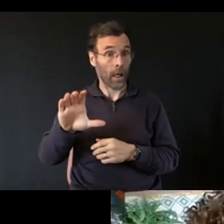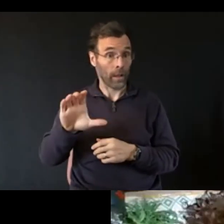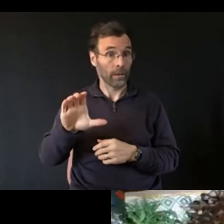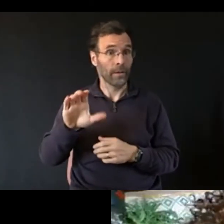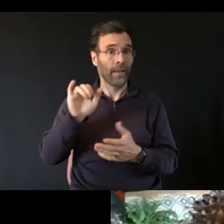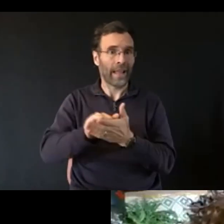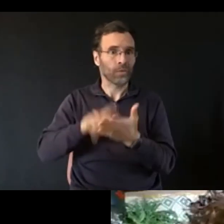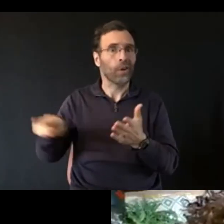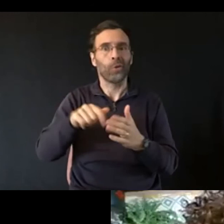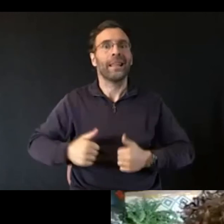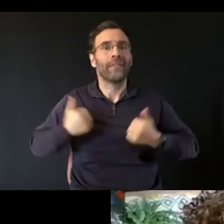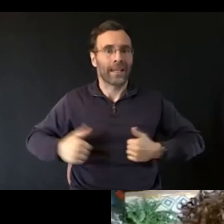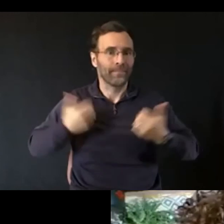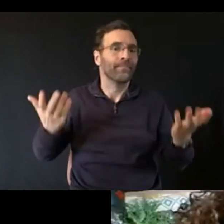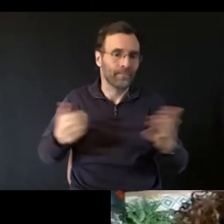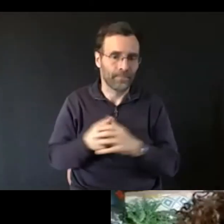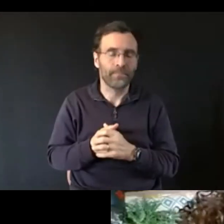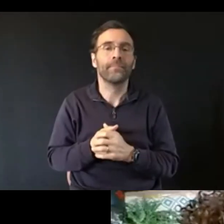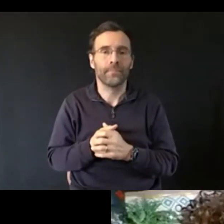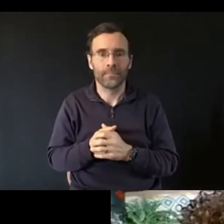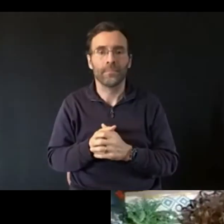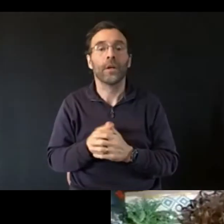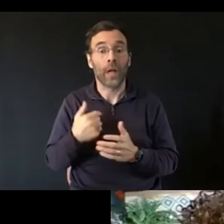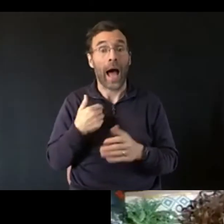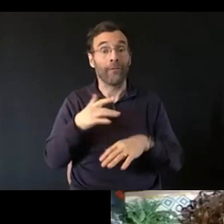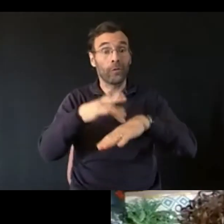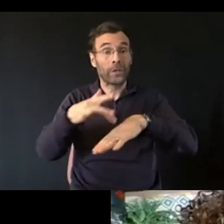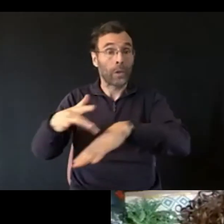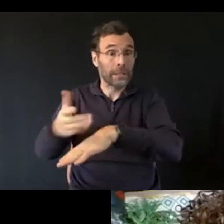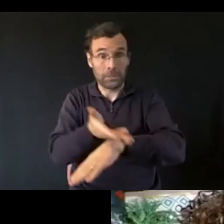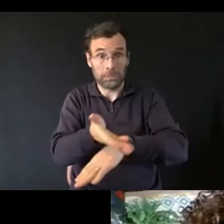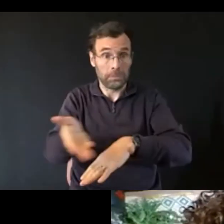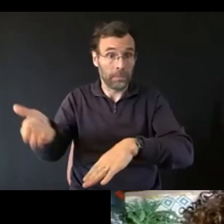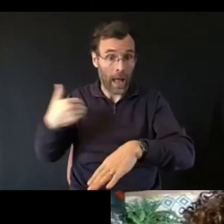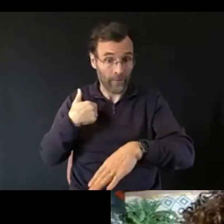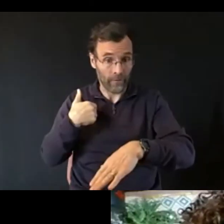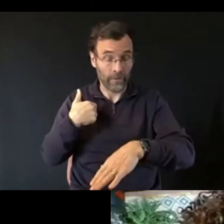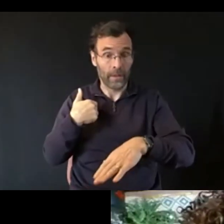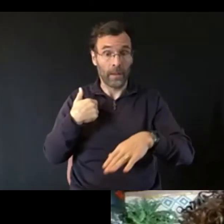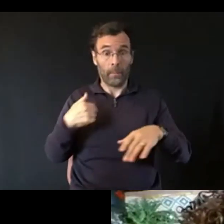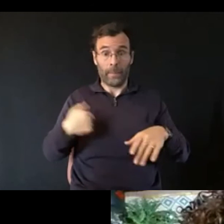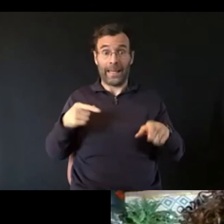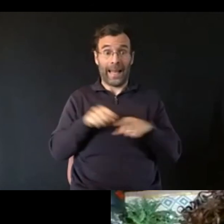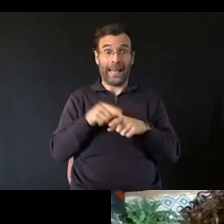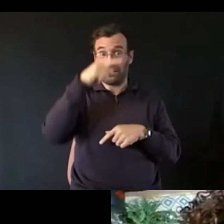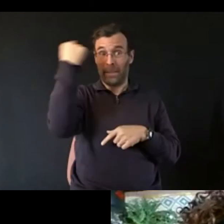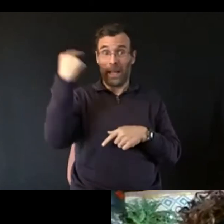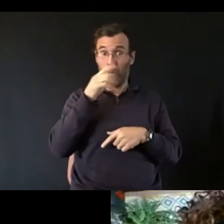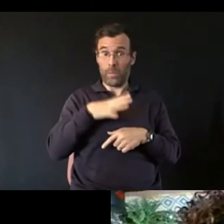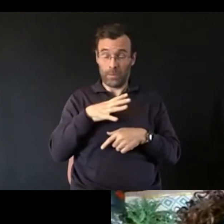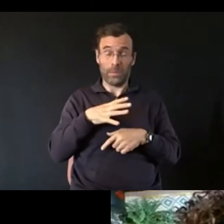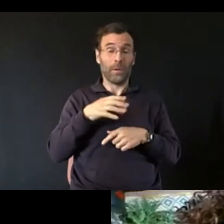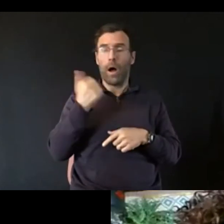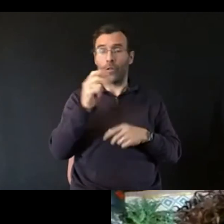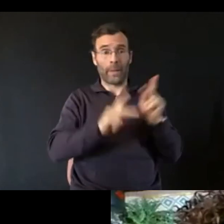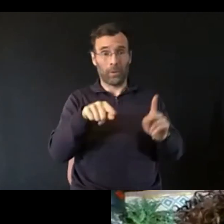living. So there are resources, but I don't know that as me as an African-American and other African-American